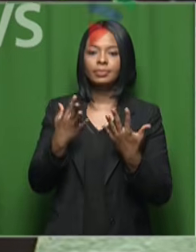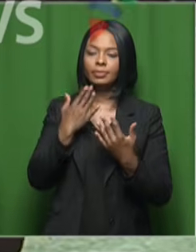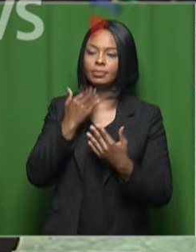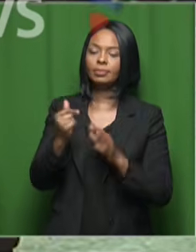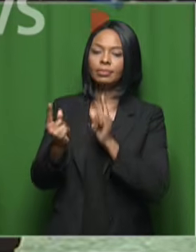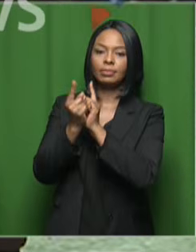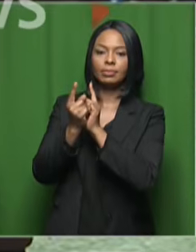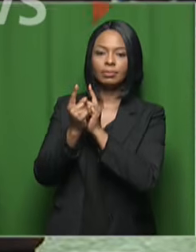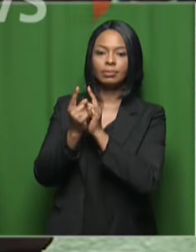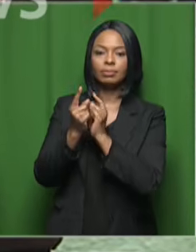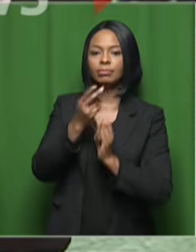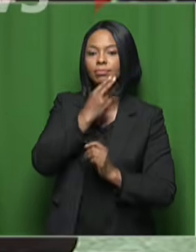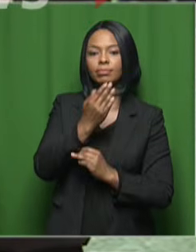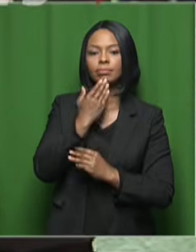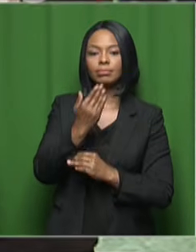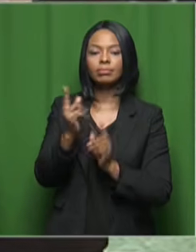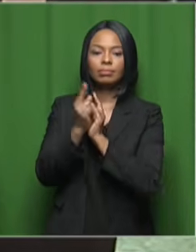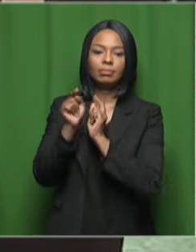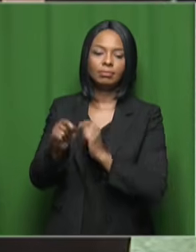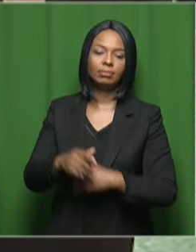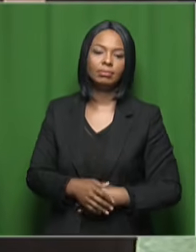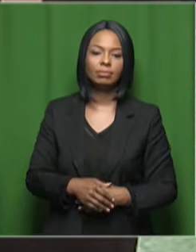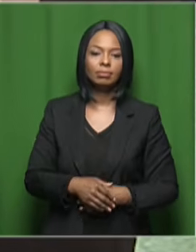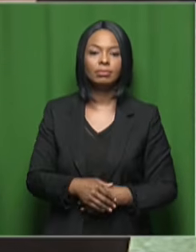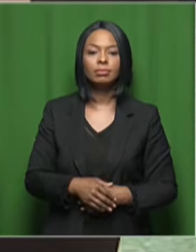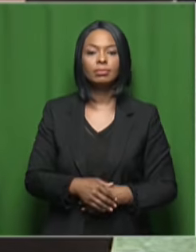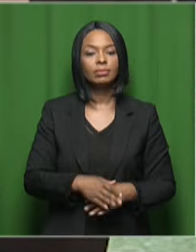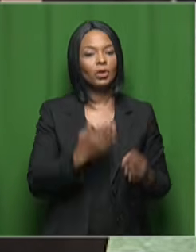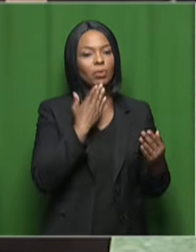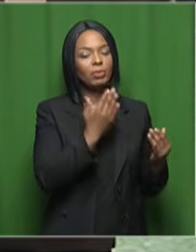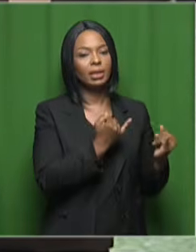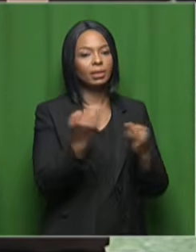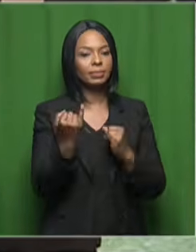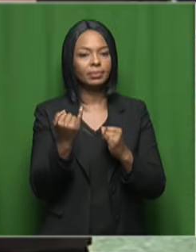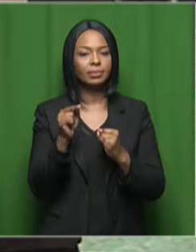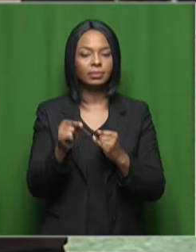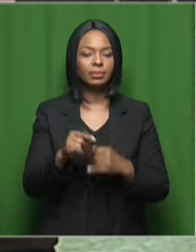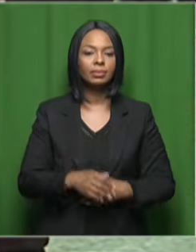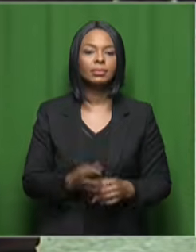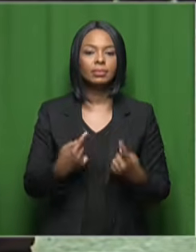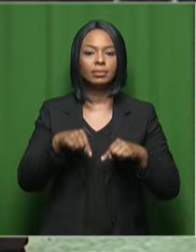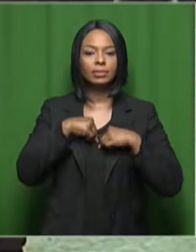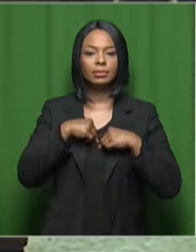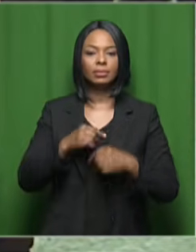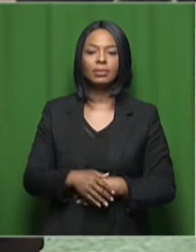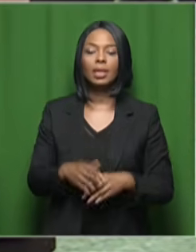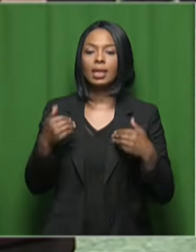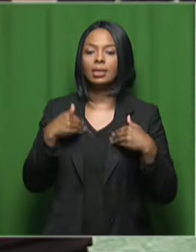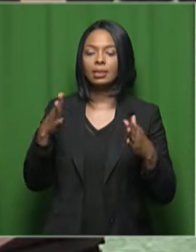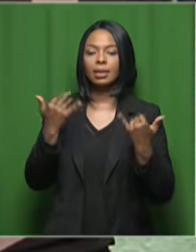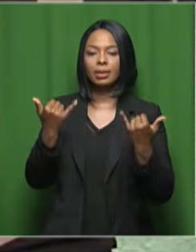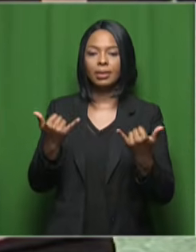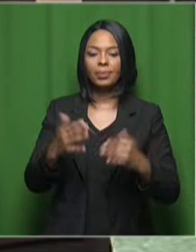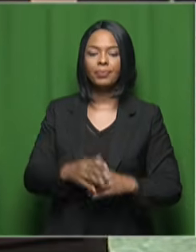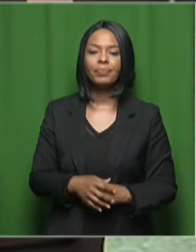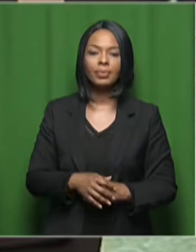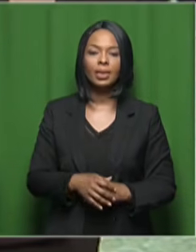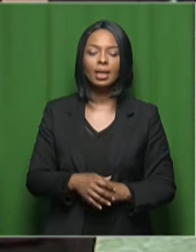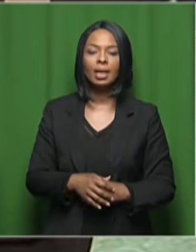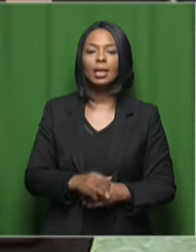visit this facility out in Auckland Park. Thank you for inviting us. We are very happy to host you. So I want to start off by talking